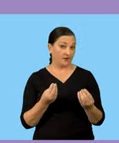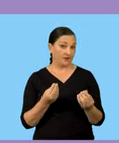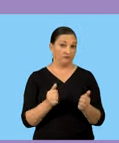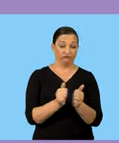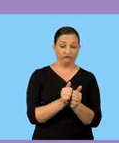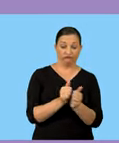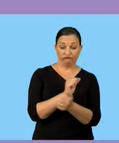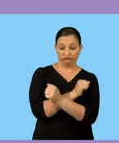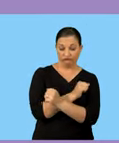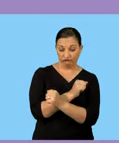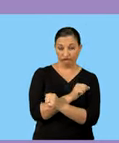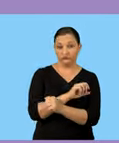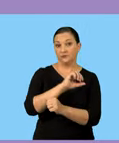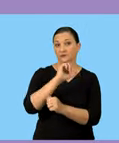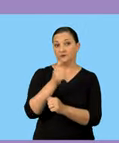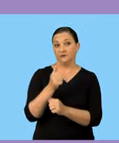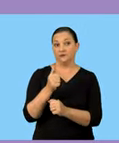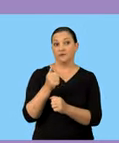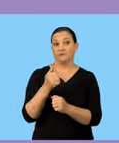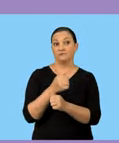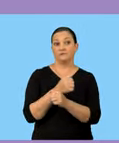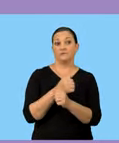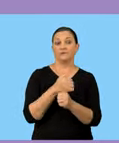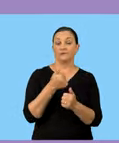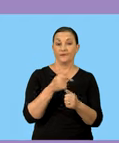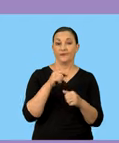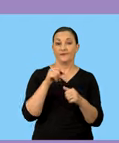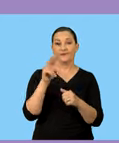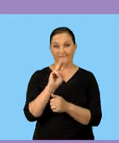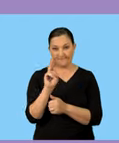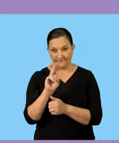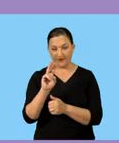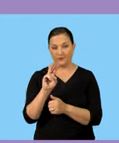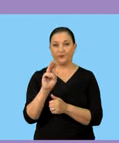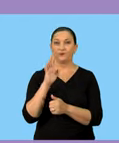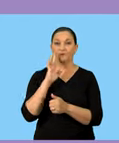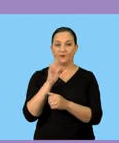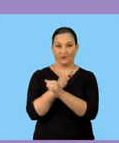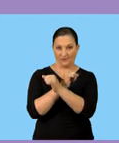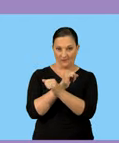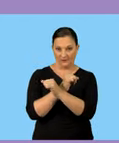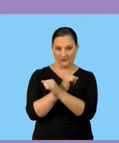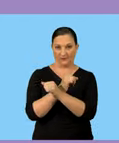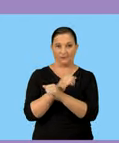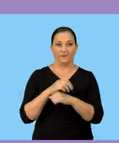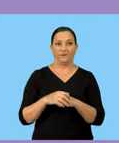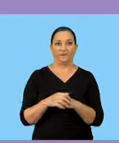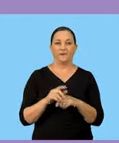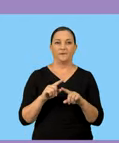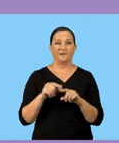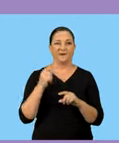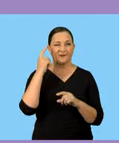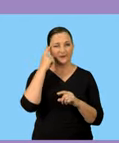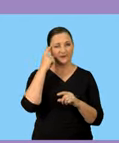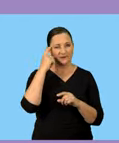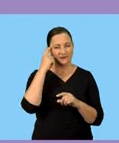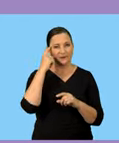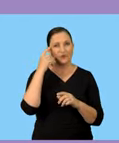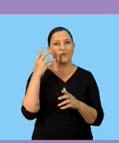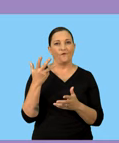numbers together, and then we are going to be multiplying the variables together. And when we multiply the variables, we need to think